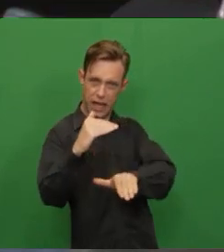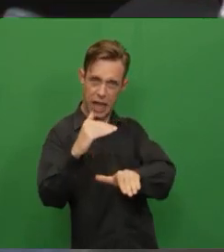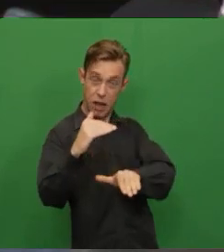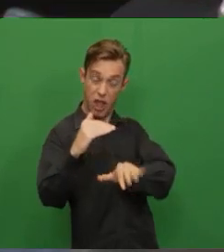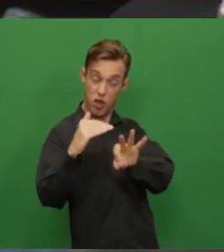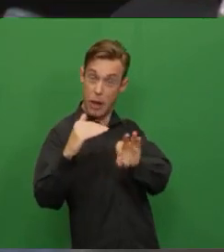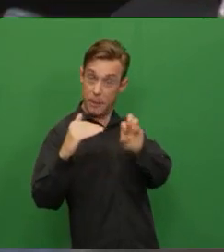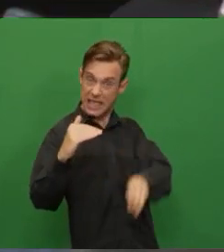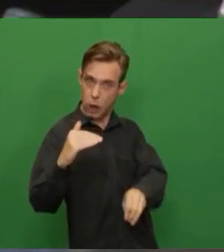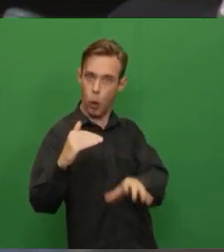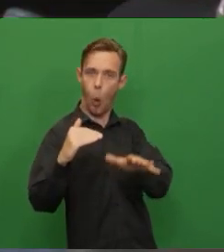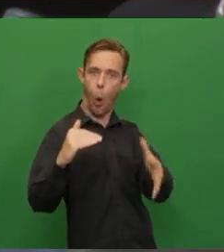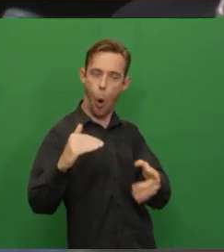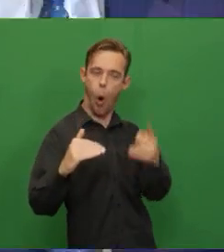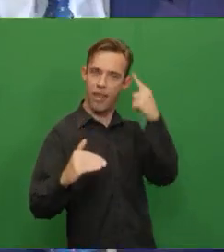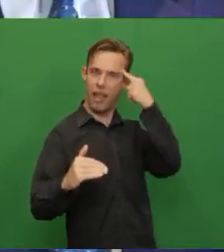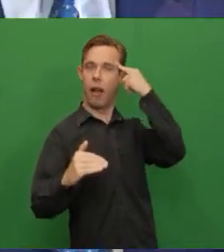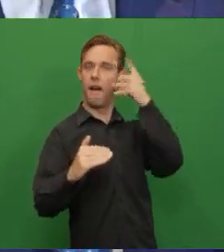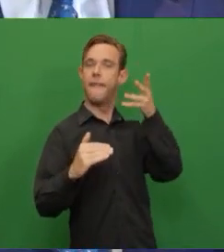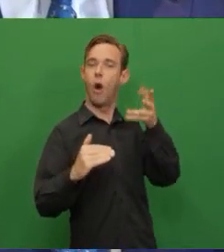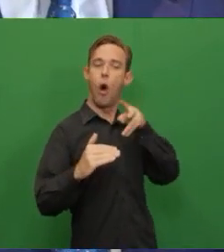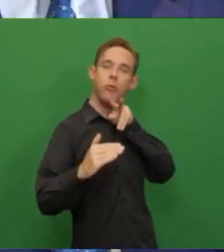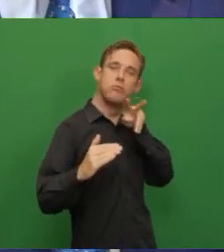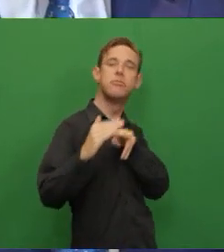for forecasting purposes? Thank you.